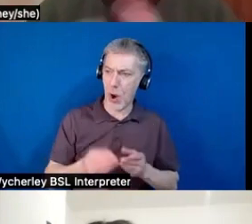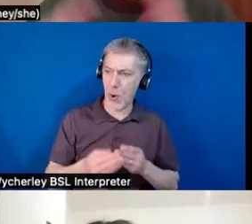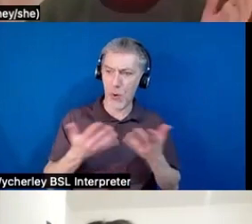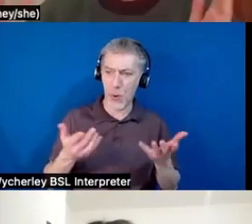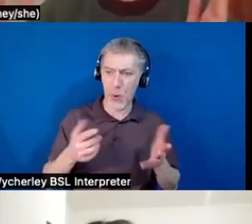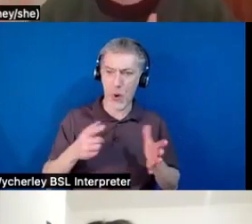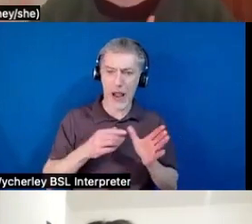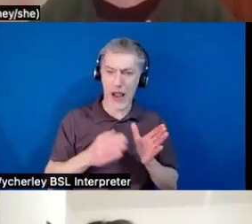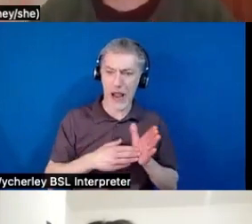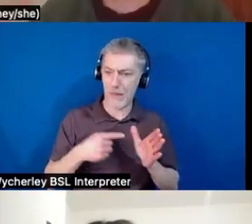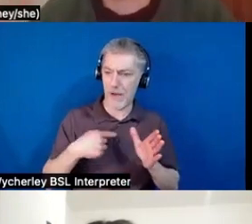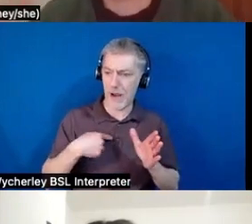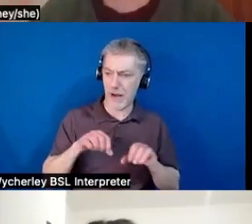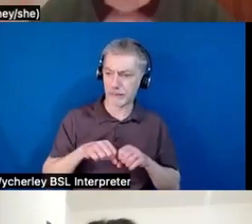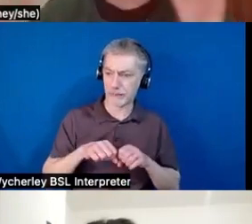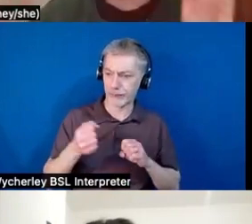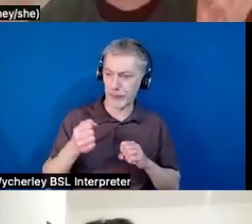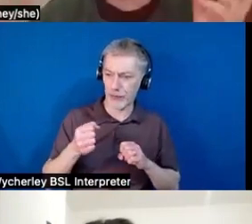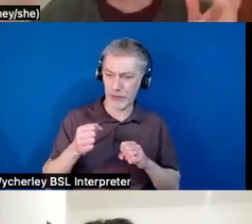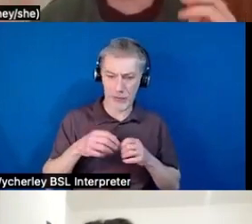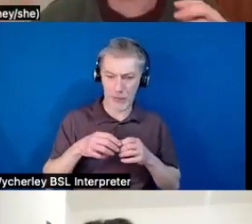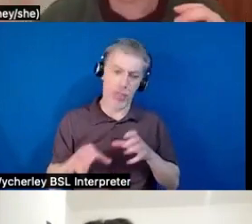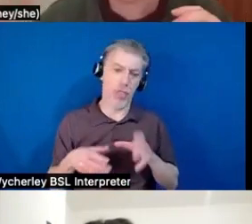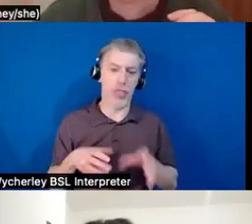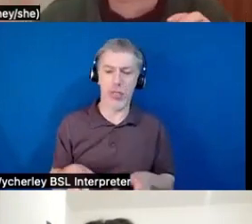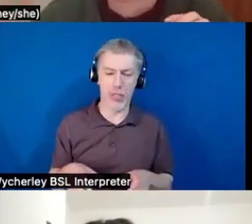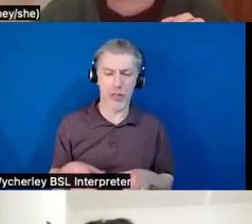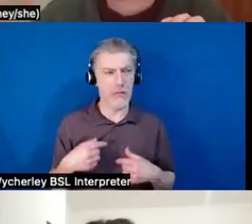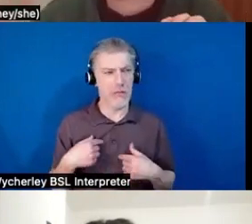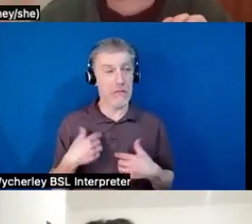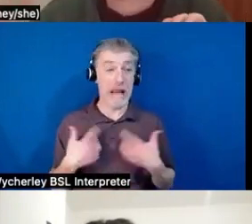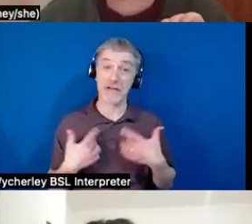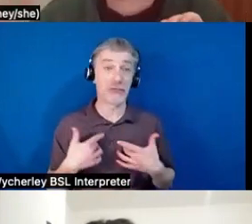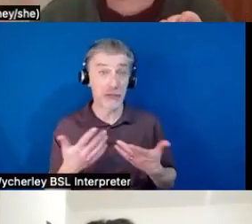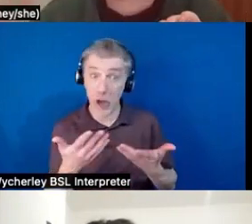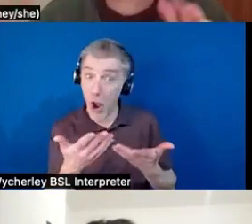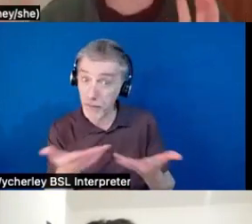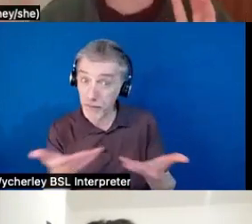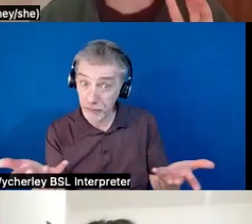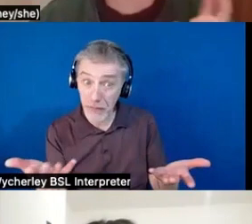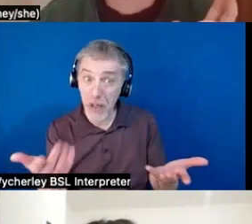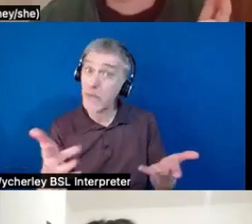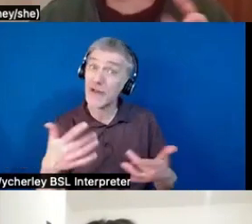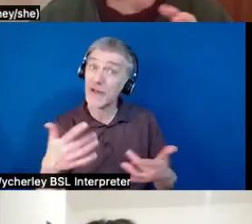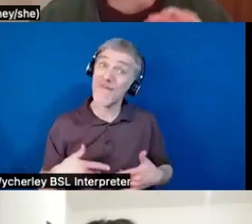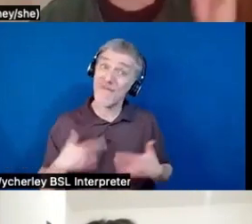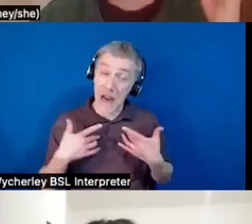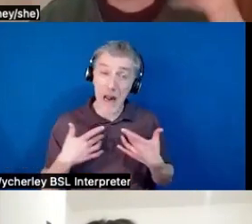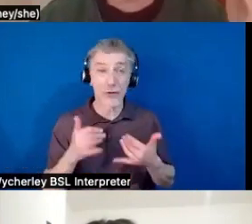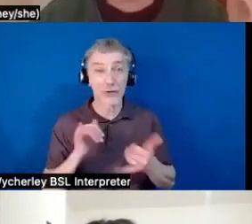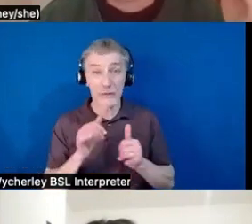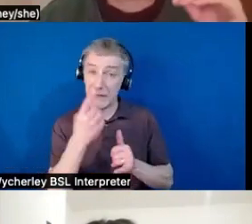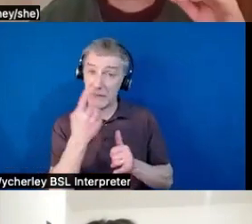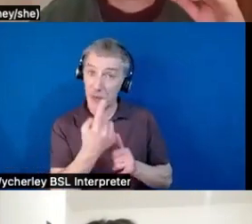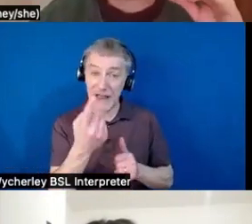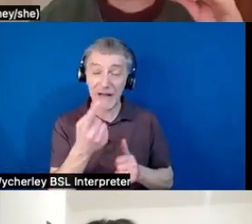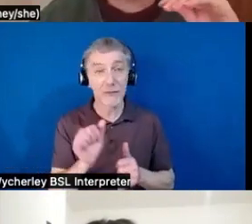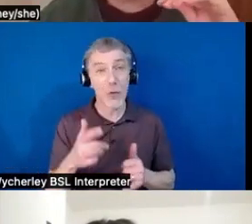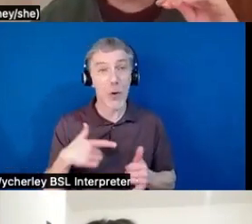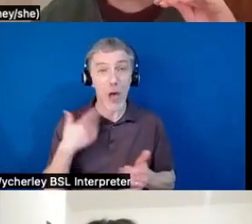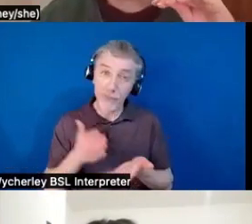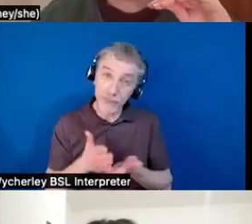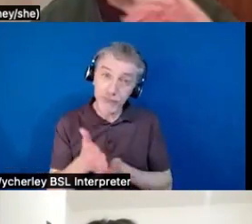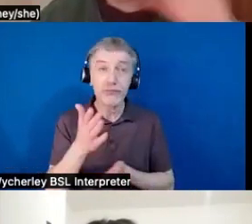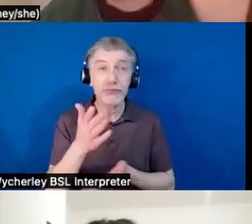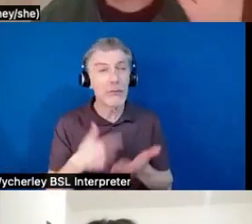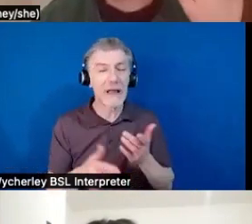completely different for everybody. But I think it's an interesting way to think through it, and it's kind of how fragmentation to